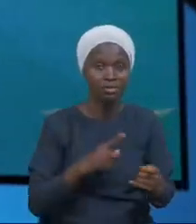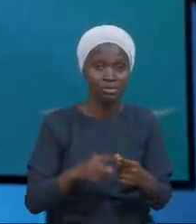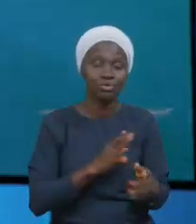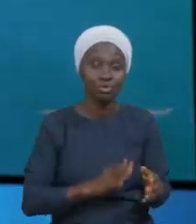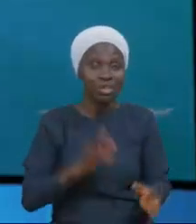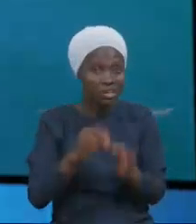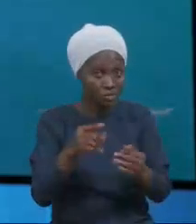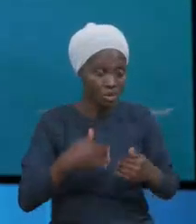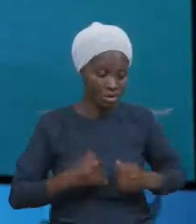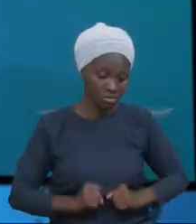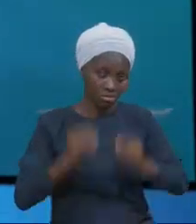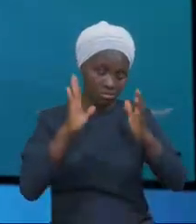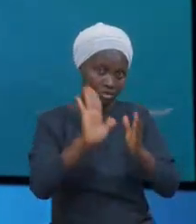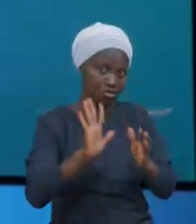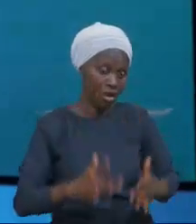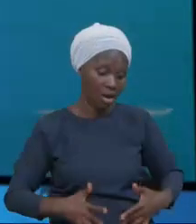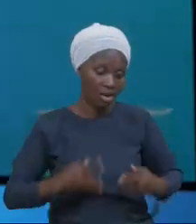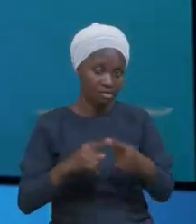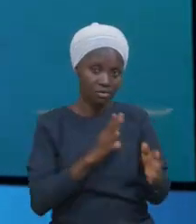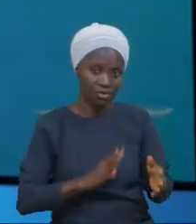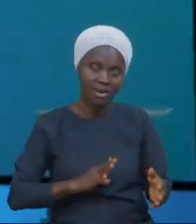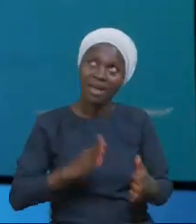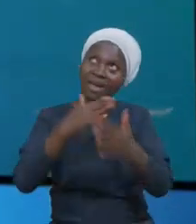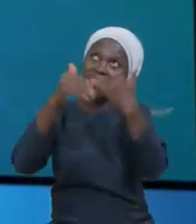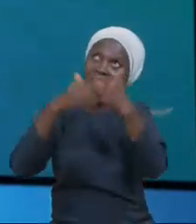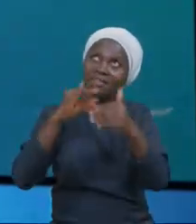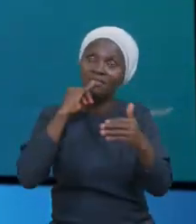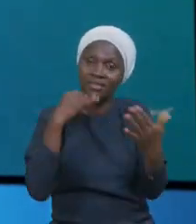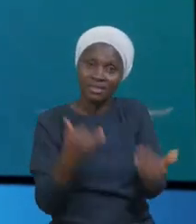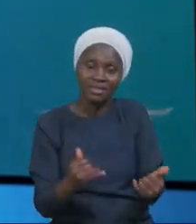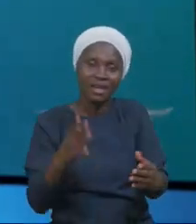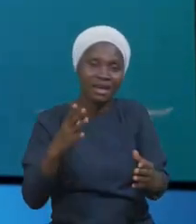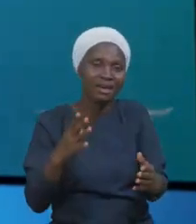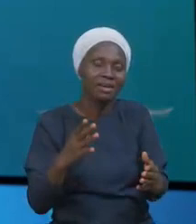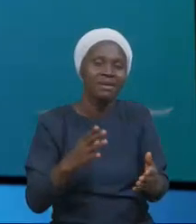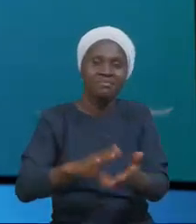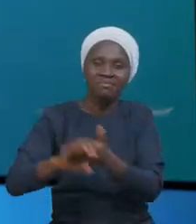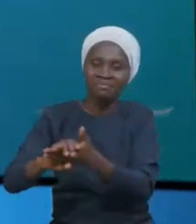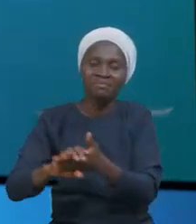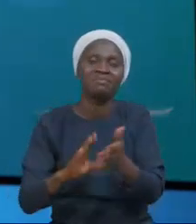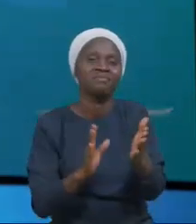Christ, heaven is celebrating as we here are also celebrating. You want to go on